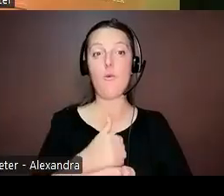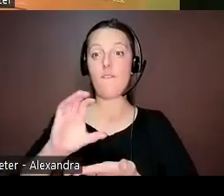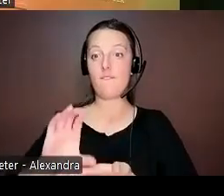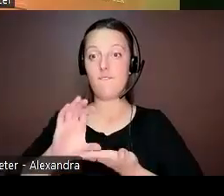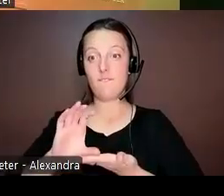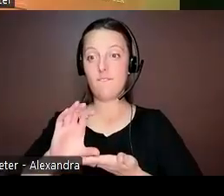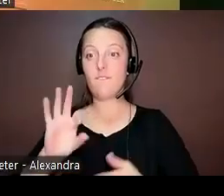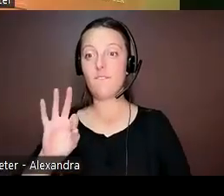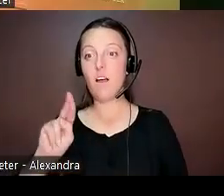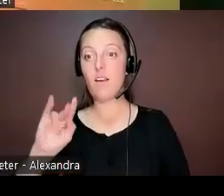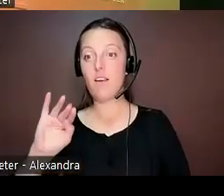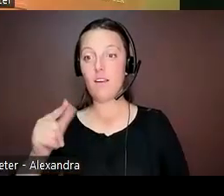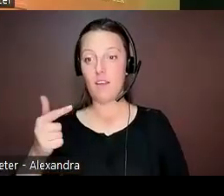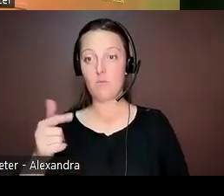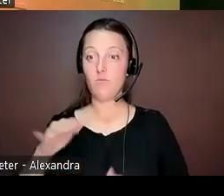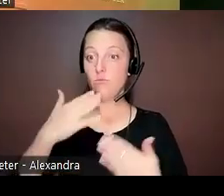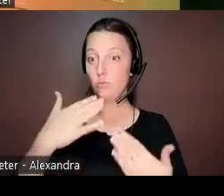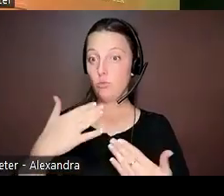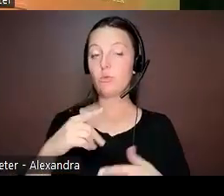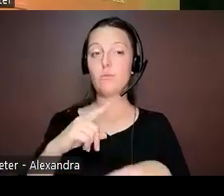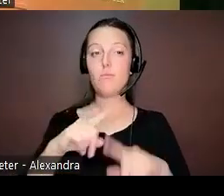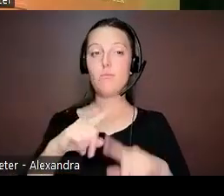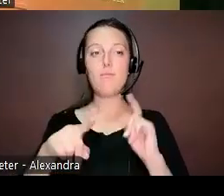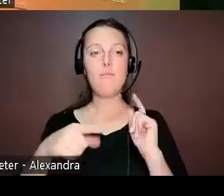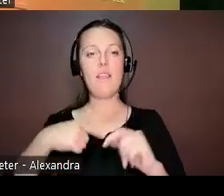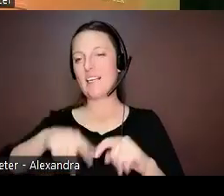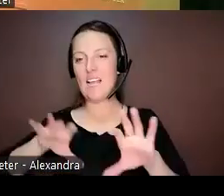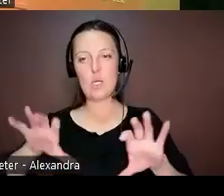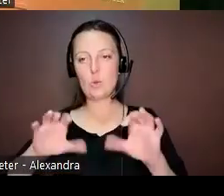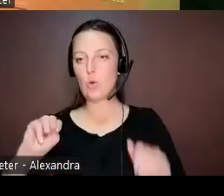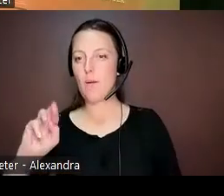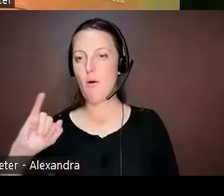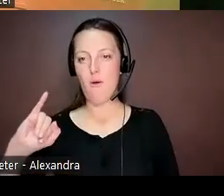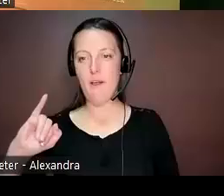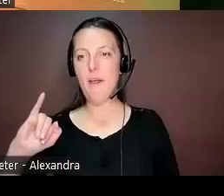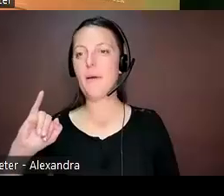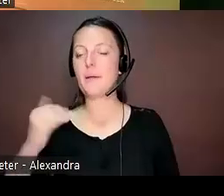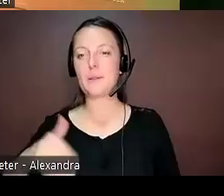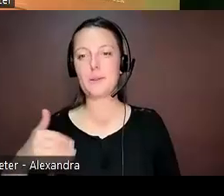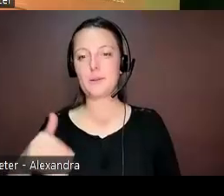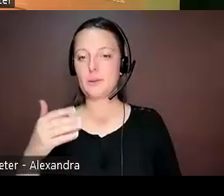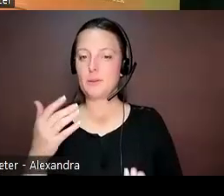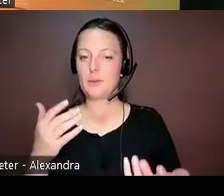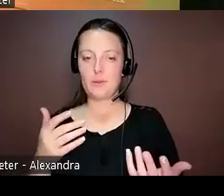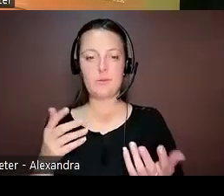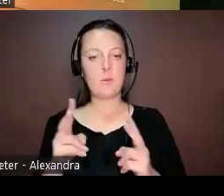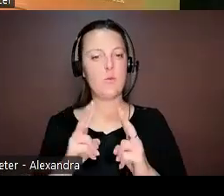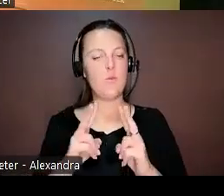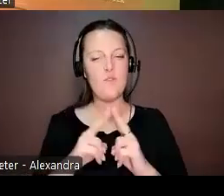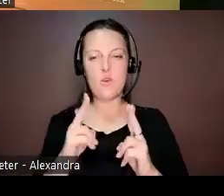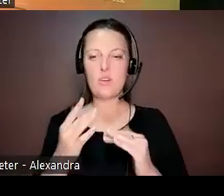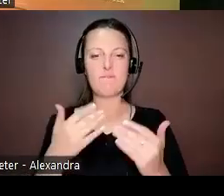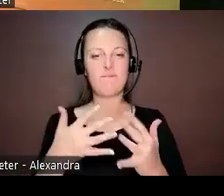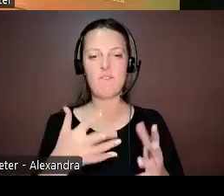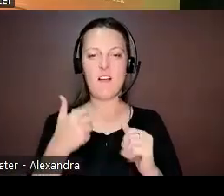do MRI because it was going really fast. Those people who wants to have a coronary artery bypass